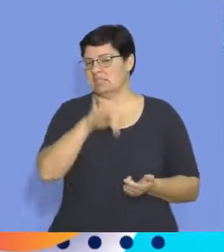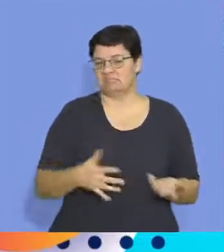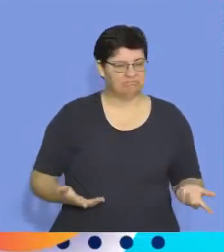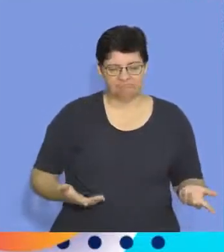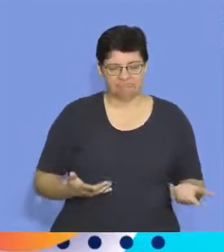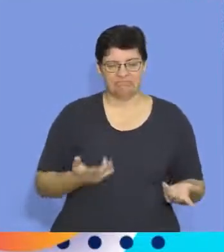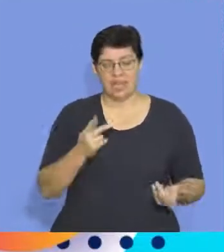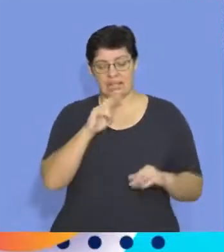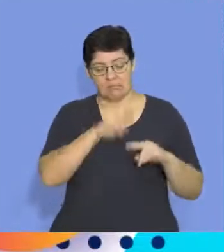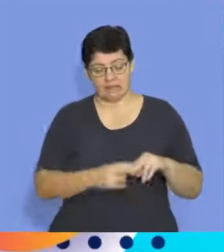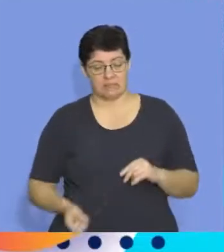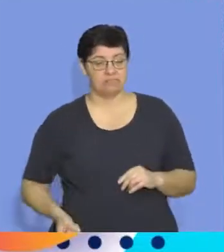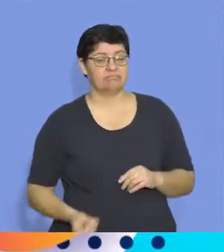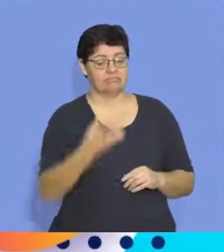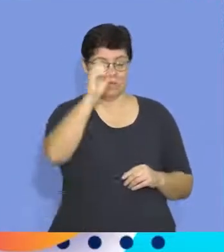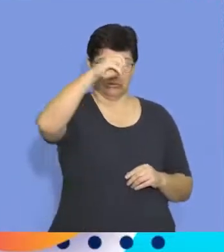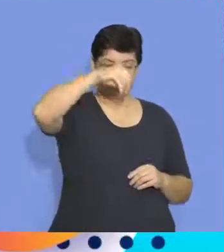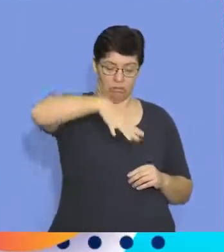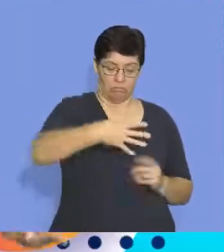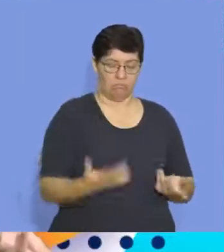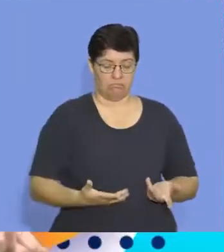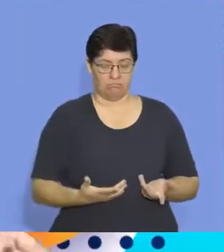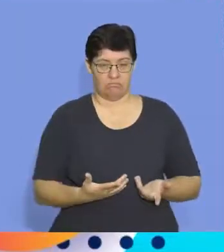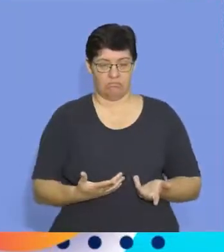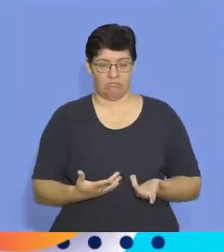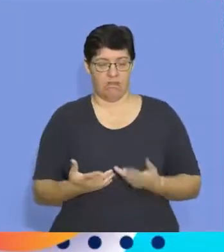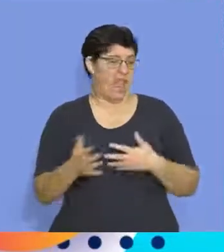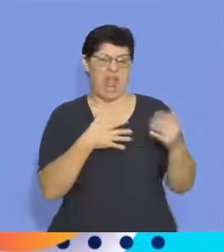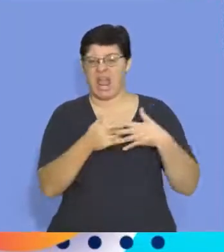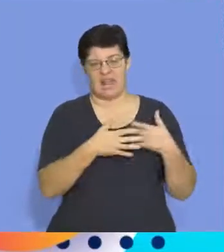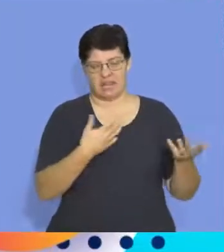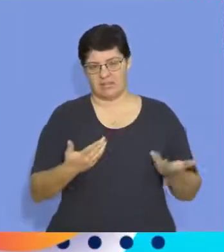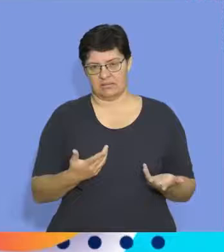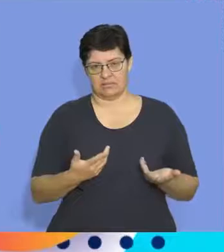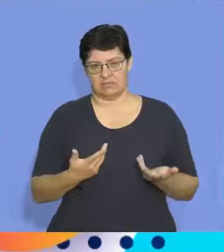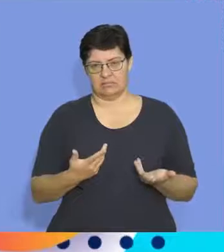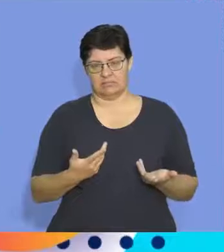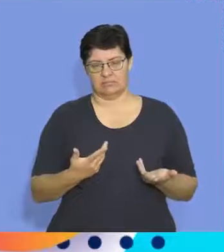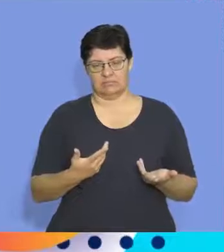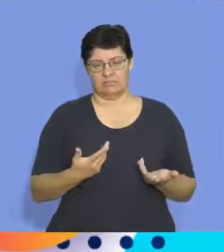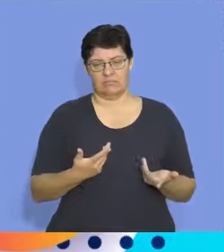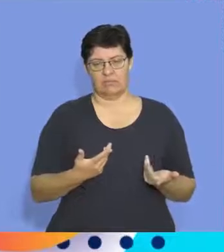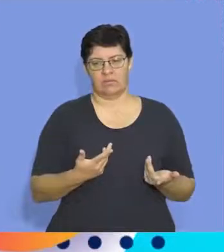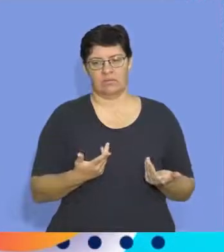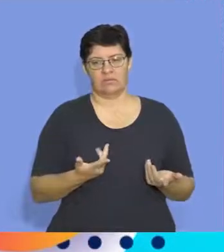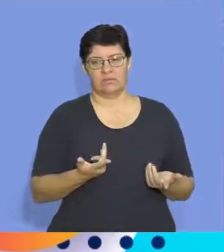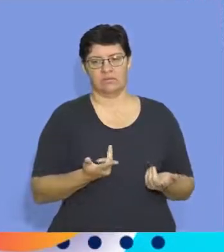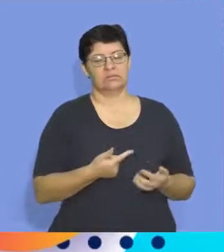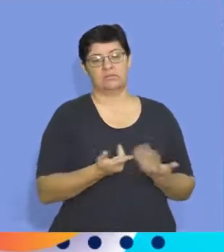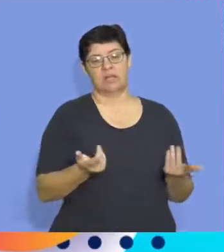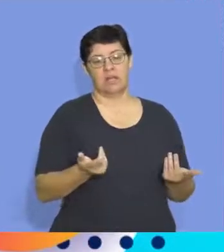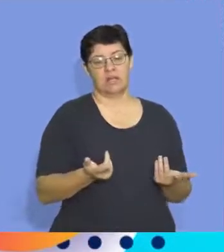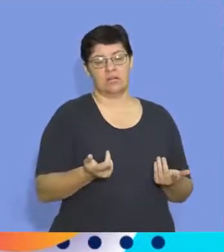whether we threw it up, whether we dropped it, anything like that. So let's just take it as having dropped. I'm going to